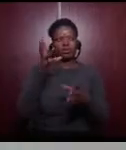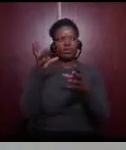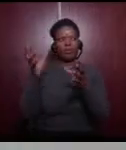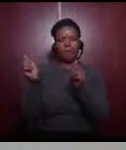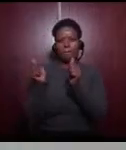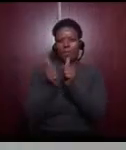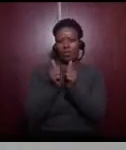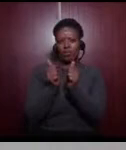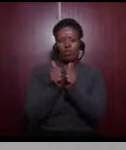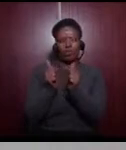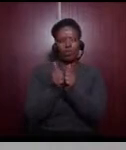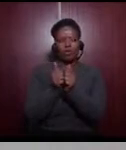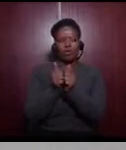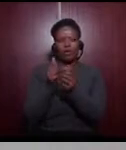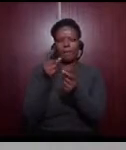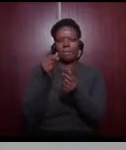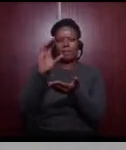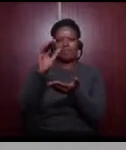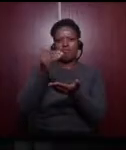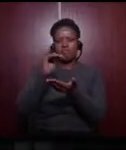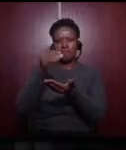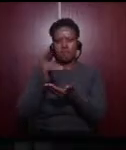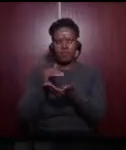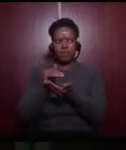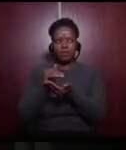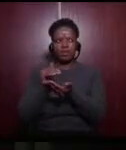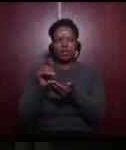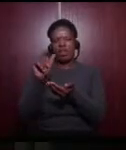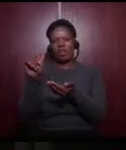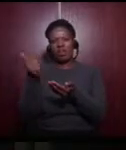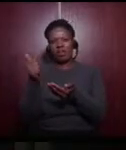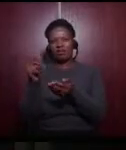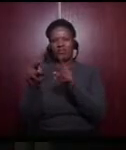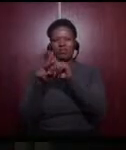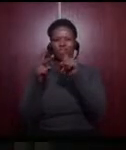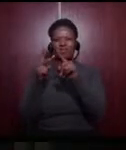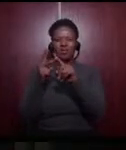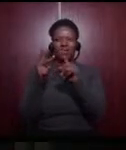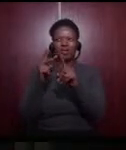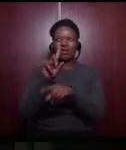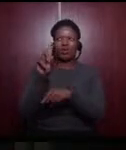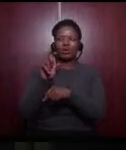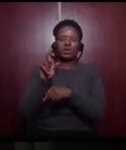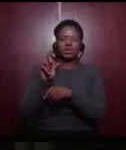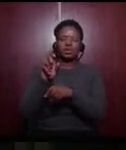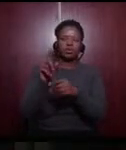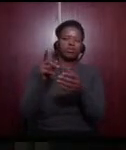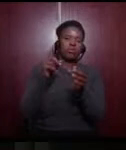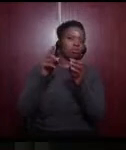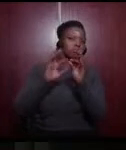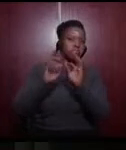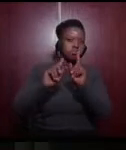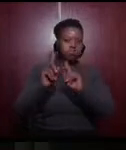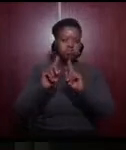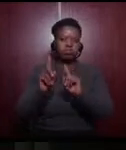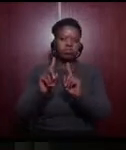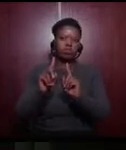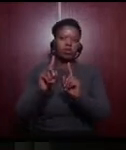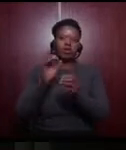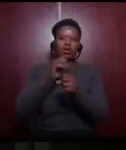Okay, maybe just to there's another one, I think it was the second last question we talked about the